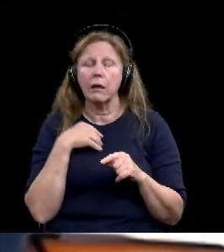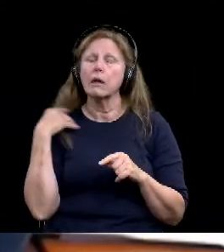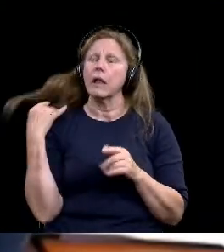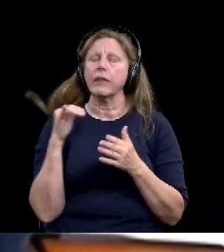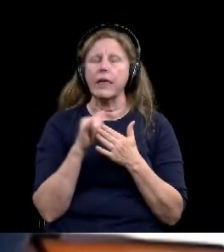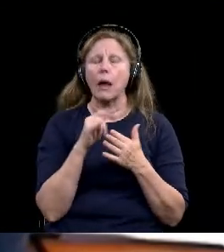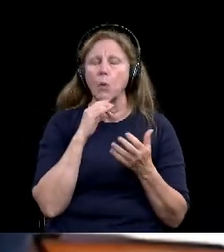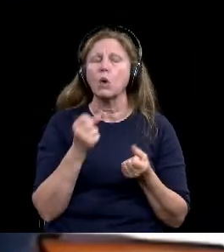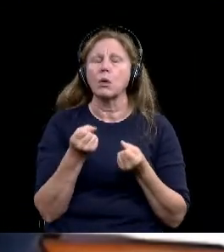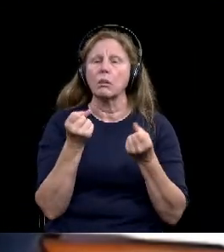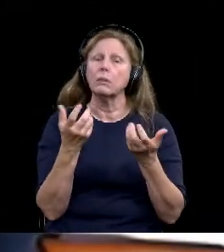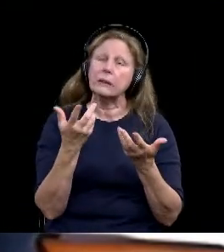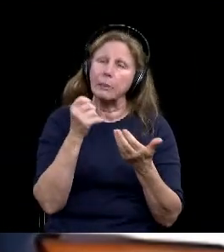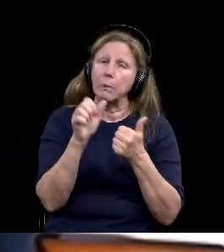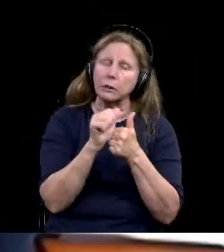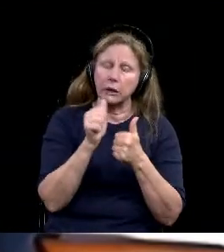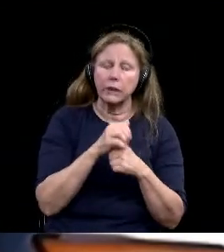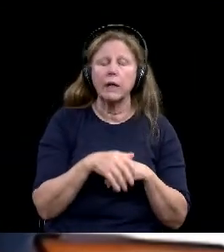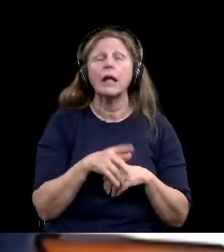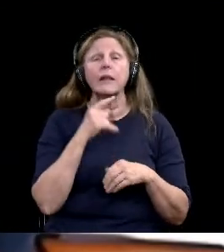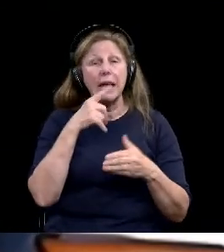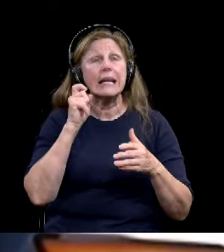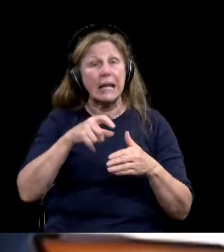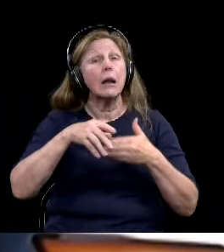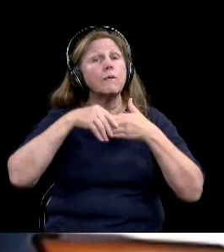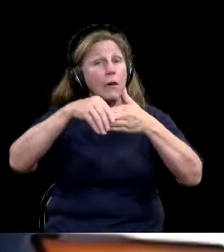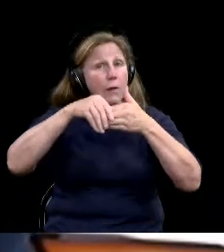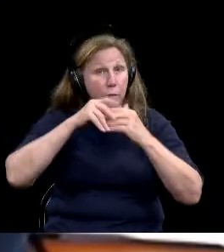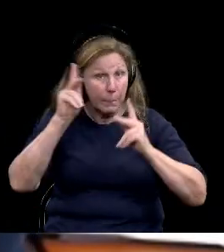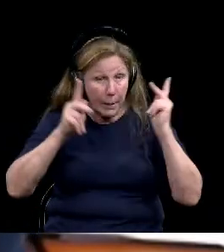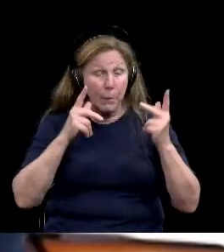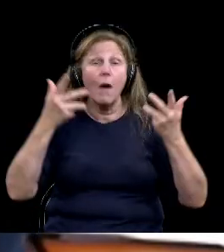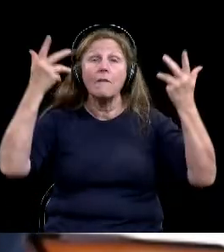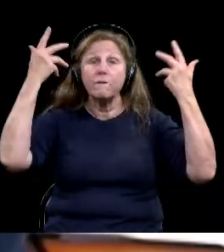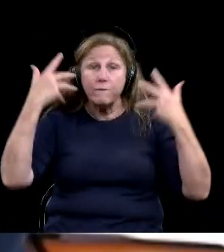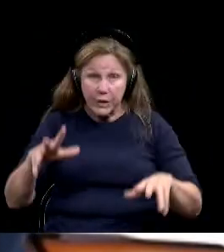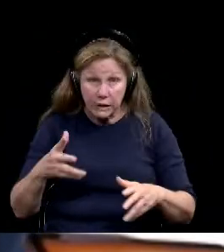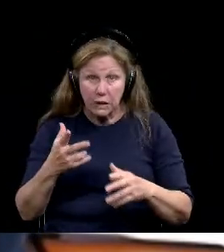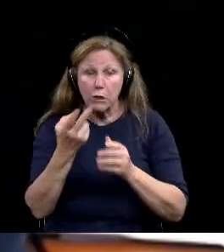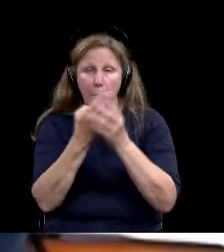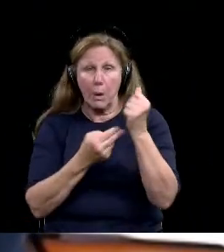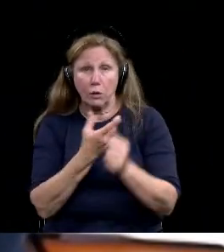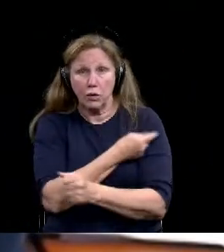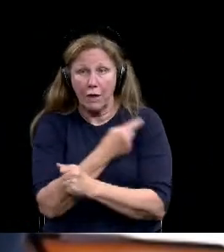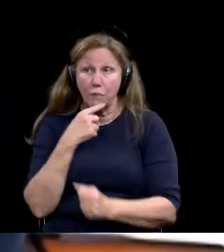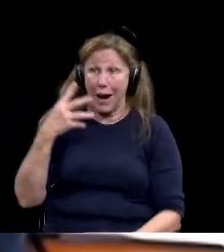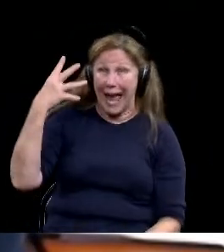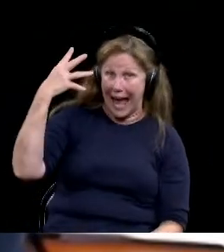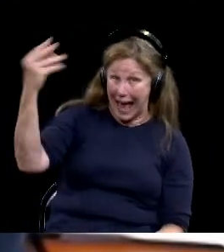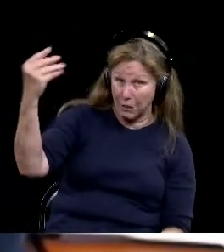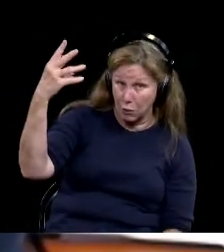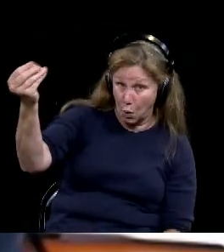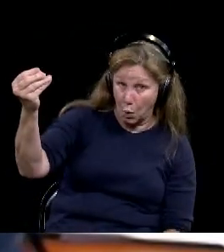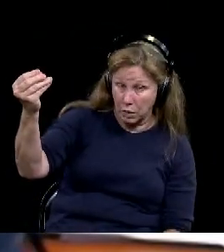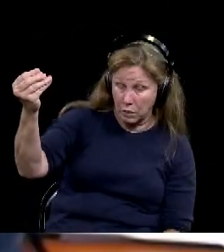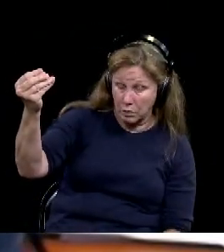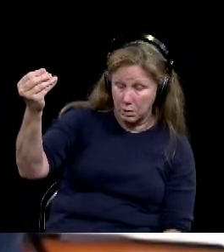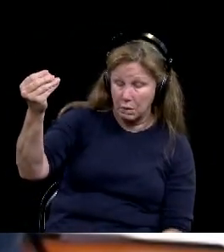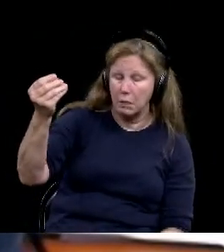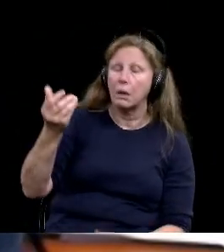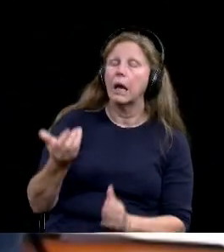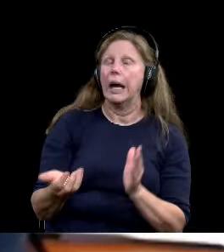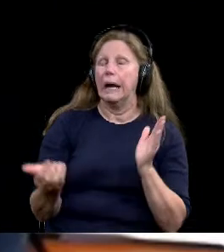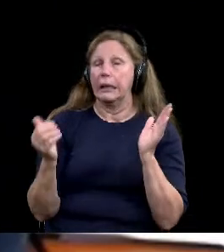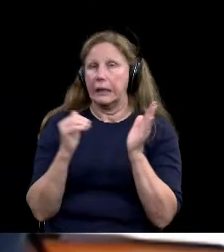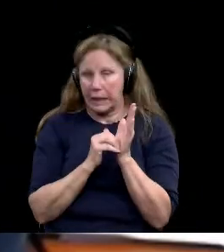activities, again, I would encourage folks to use common sense. It is still a reasonable thing to wear a